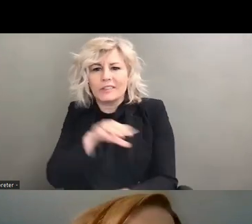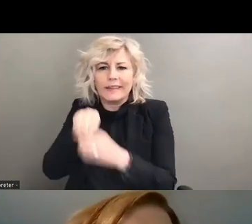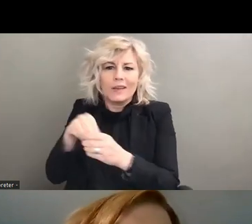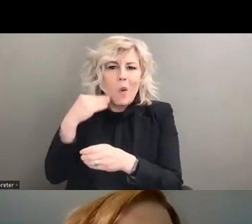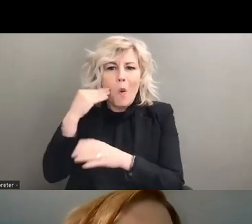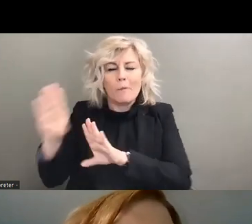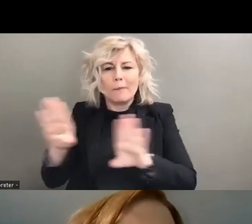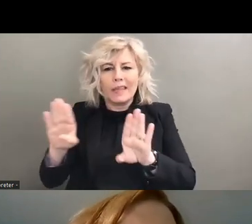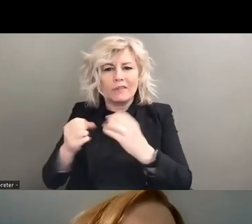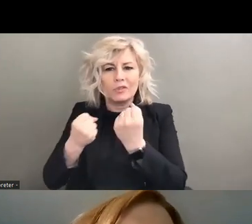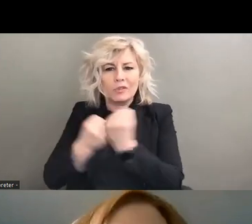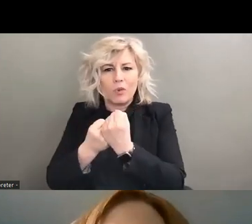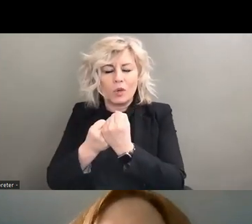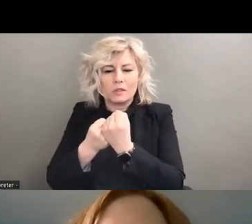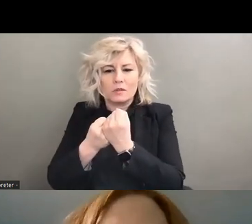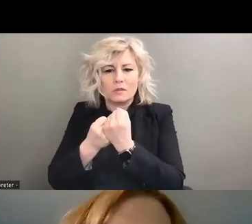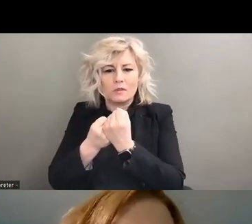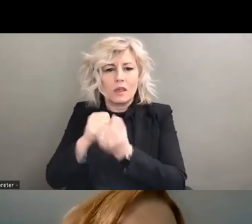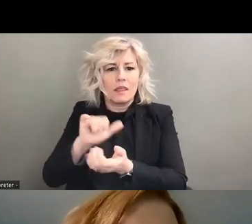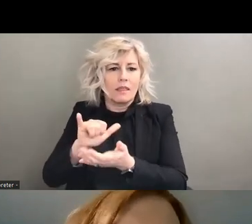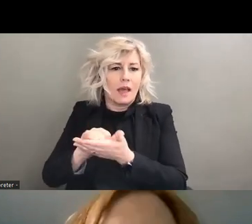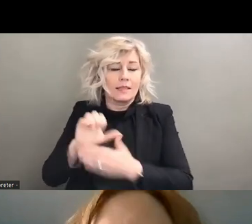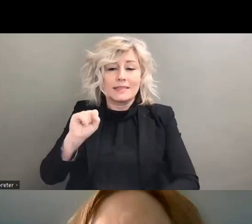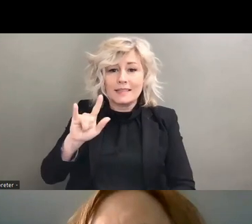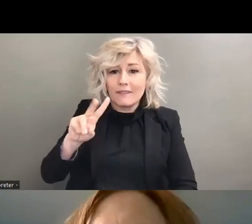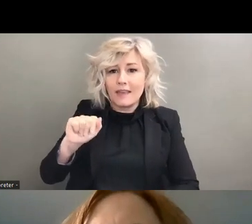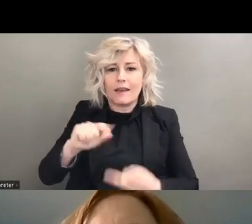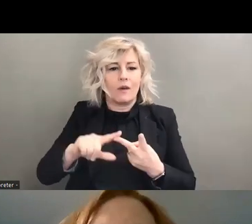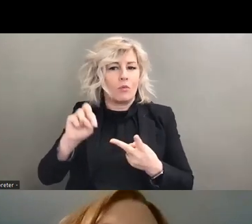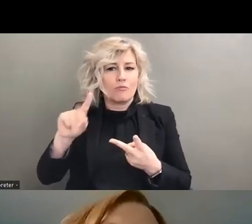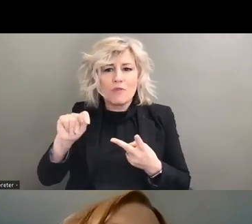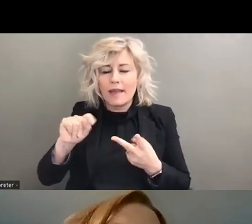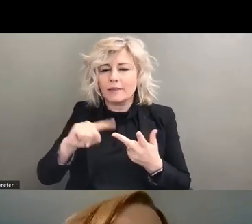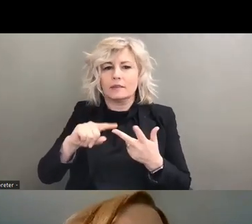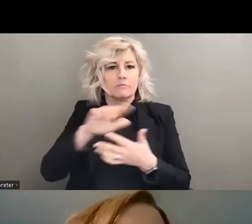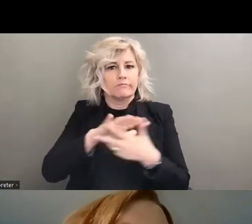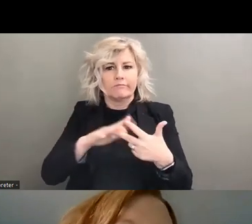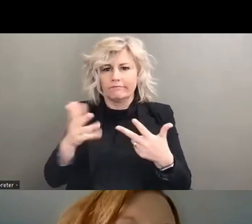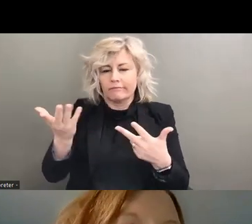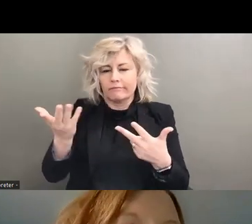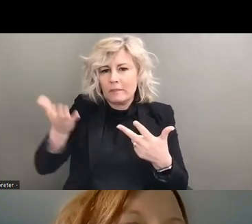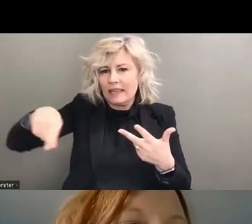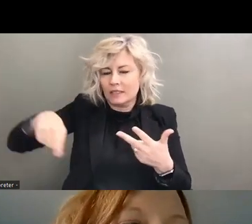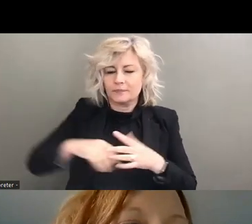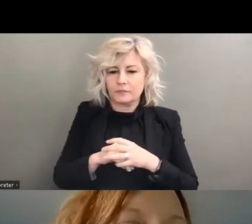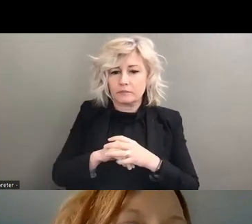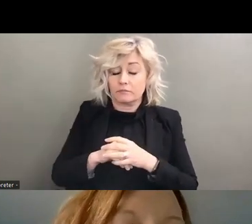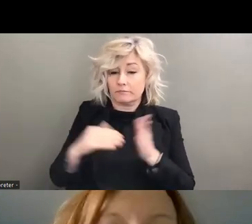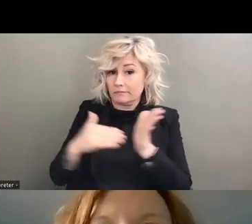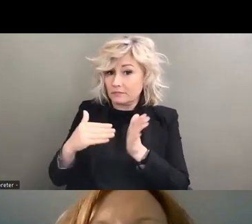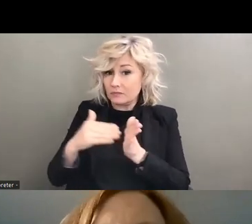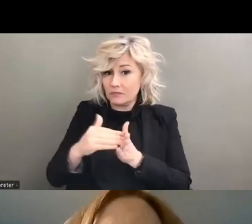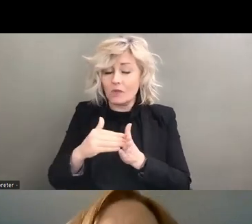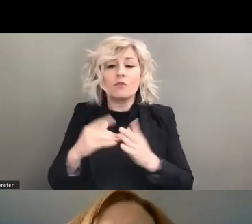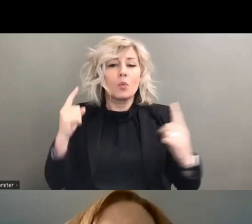behavior supports that a Sylvia or a Brent might need? And oftentimes we would